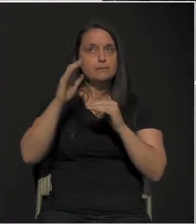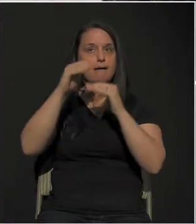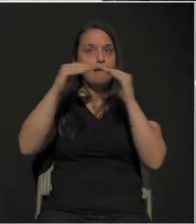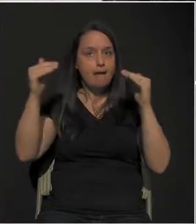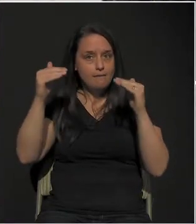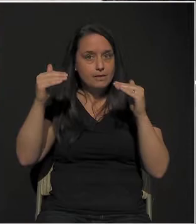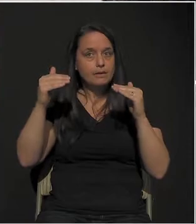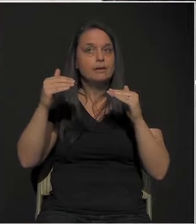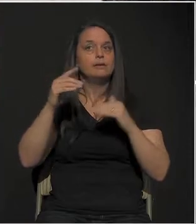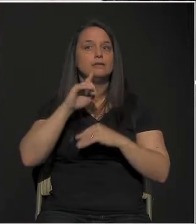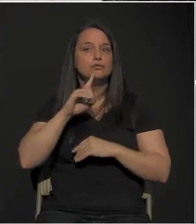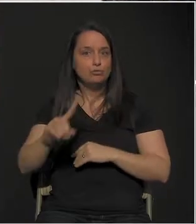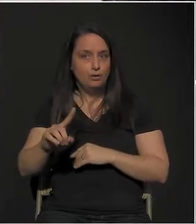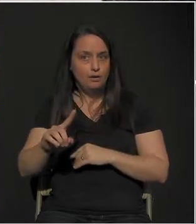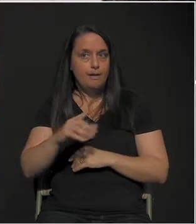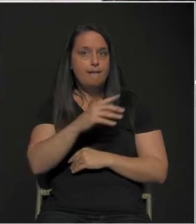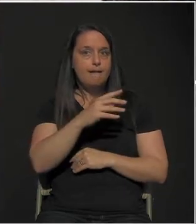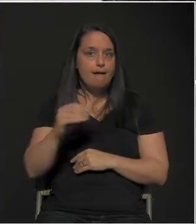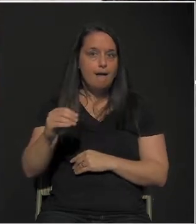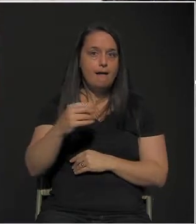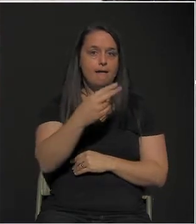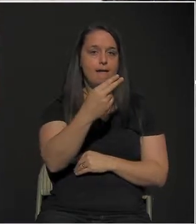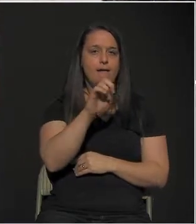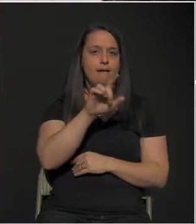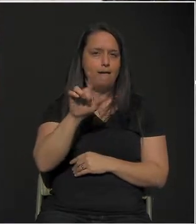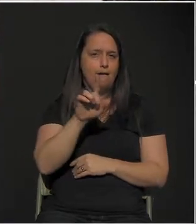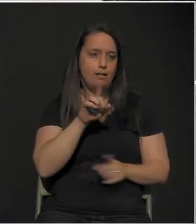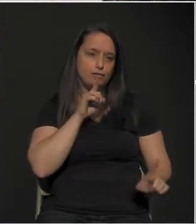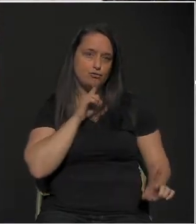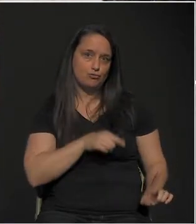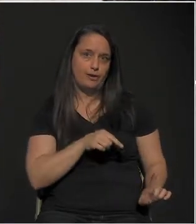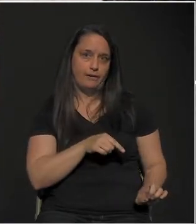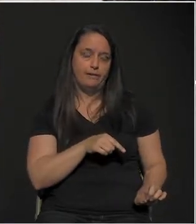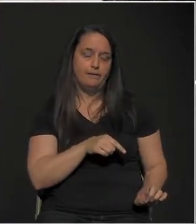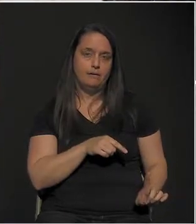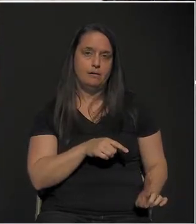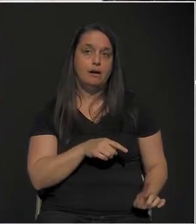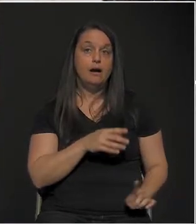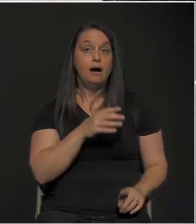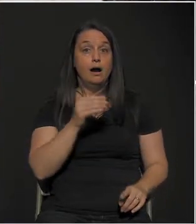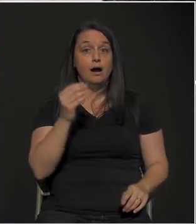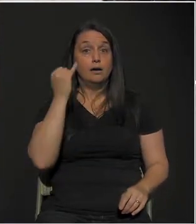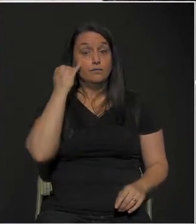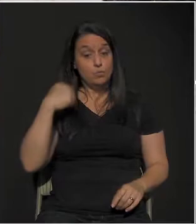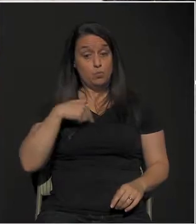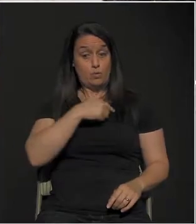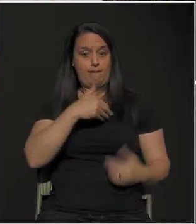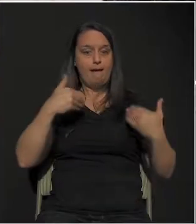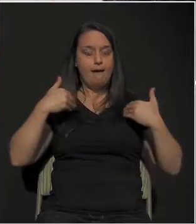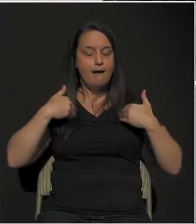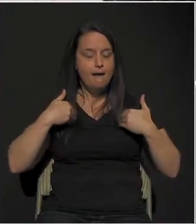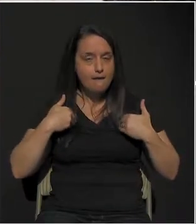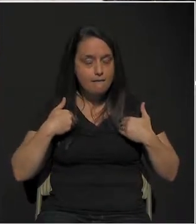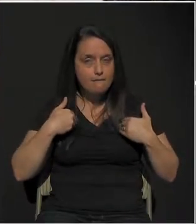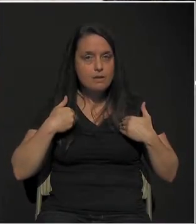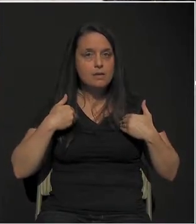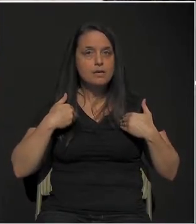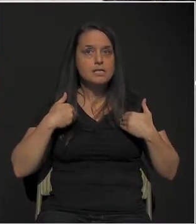and hell is real. And if we have the keys, if we